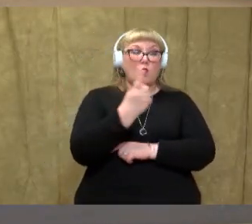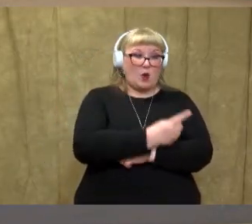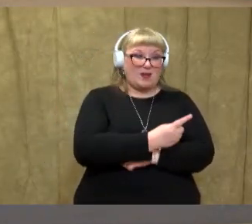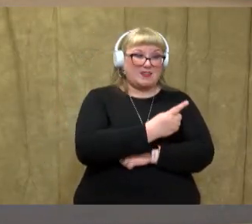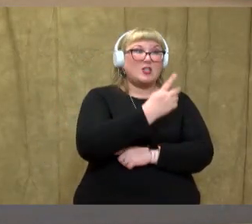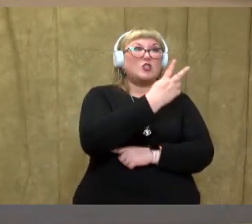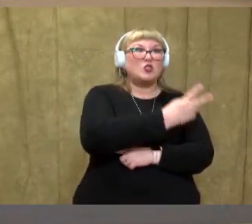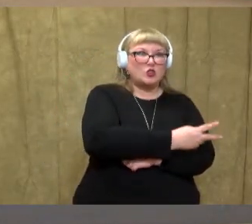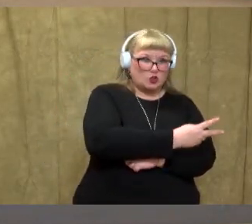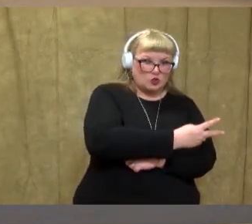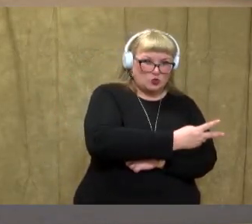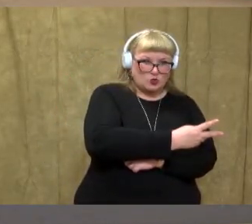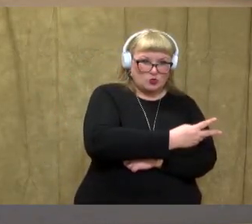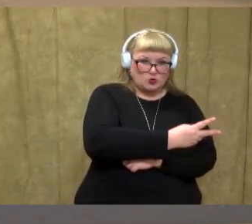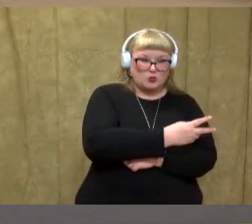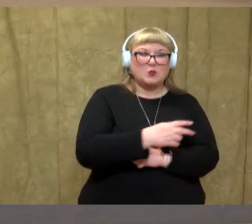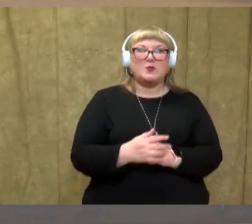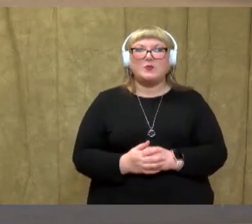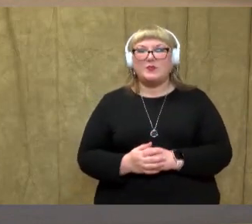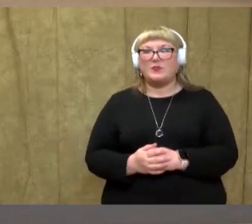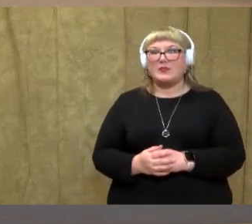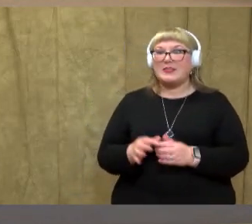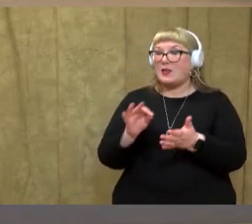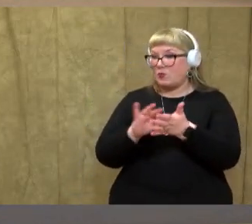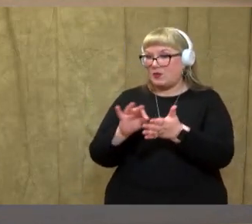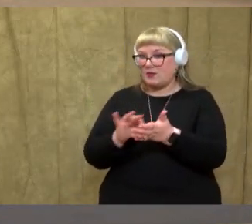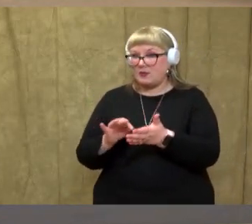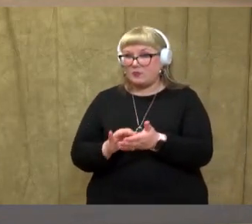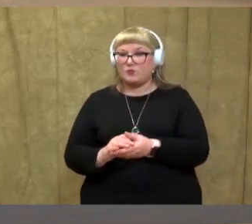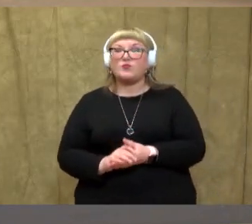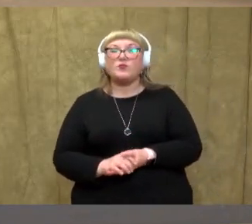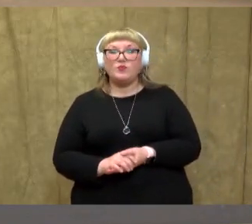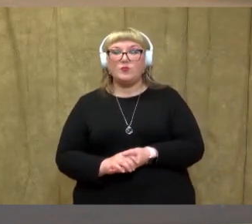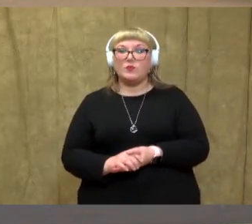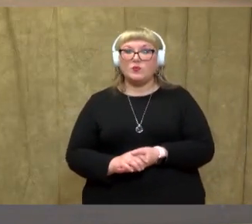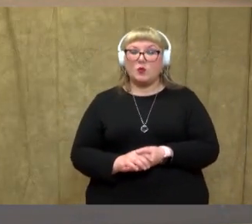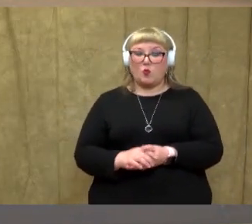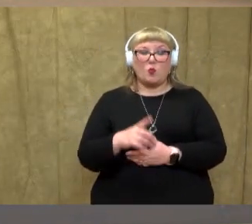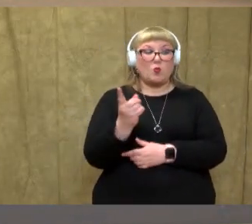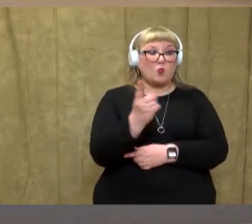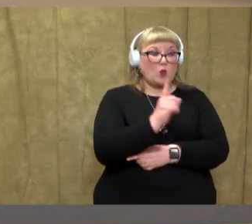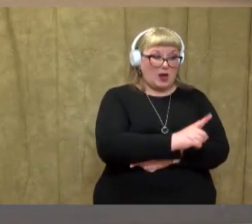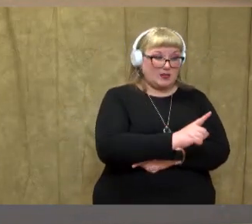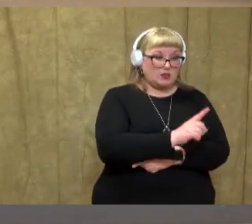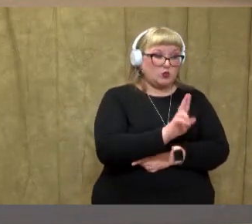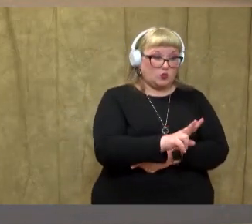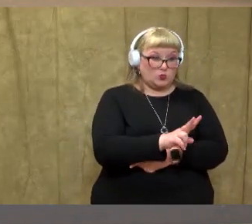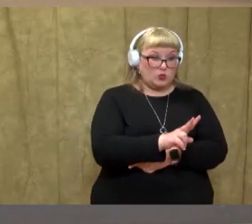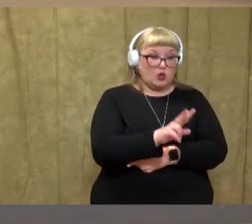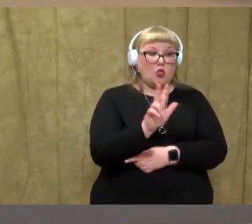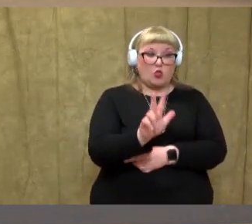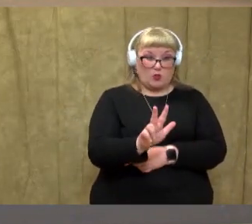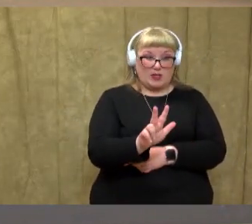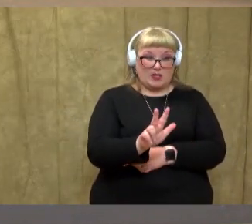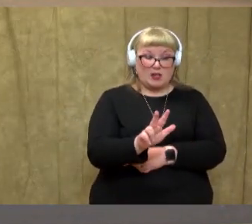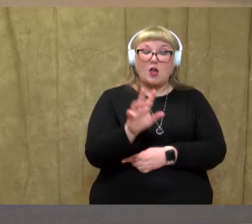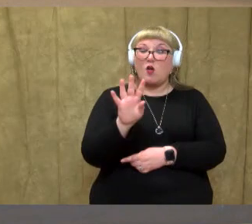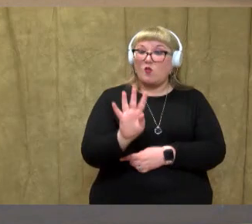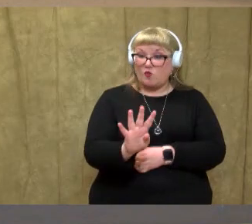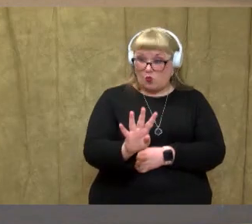1, 2. Now let's count them all together. 1, 2,